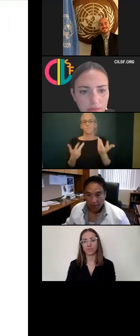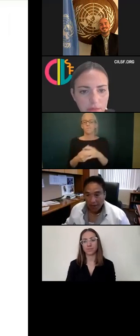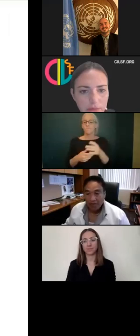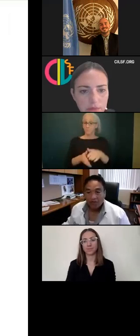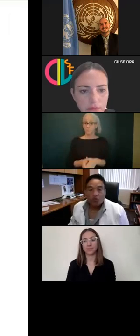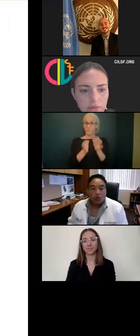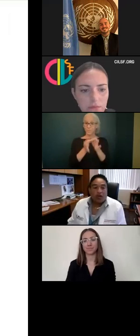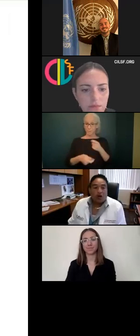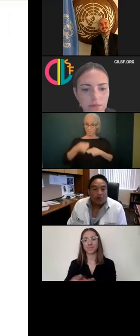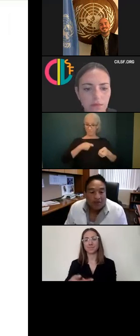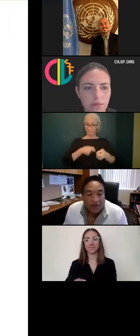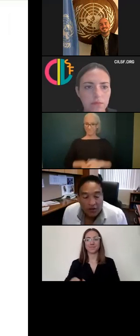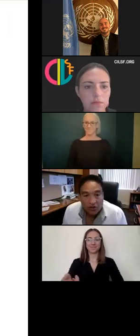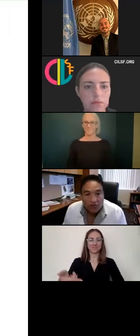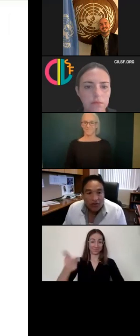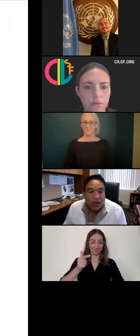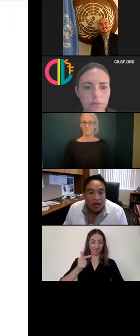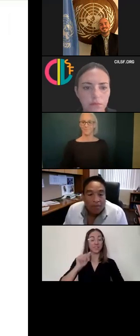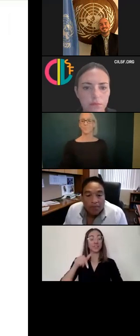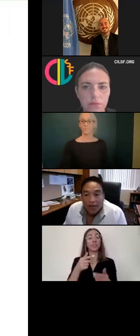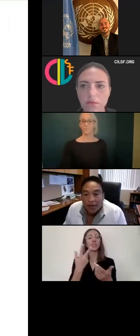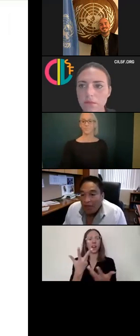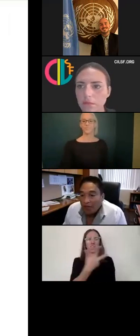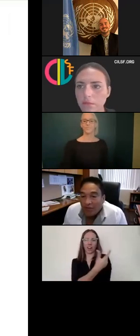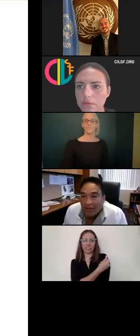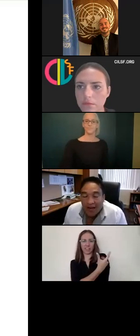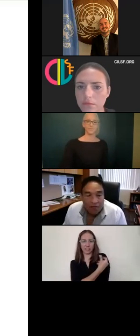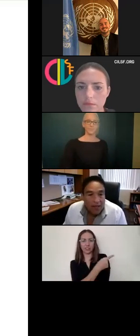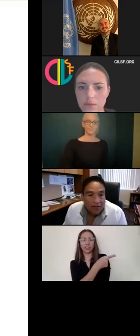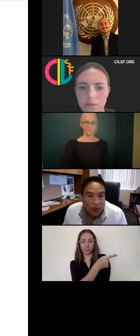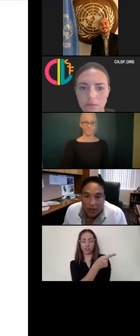Okay, and then this is where we are with vaccinations. And this